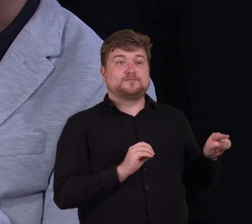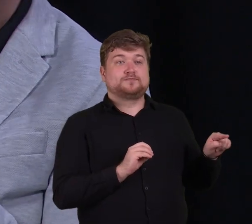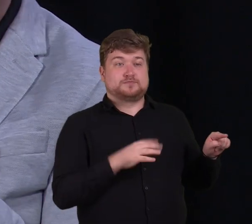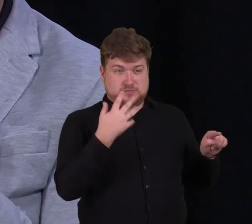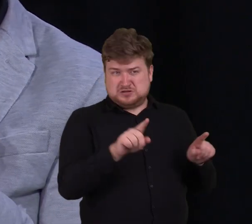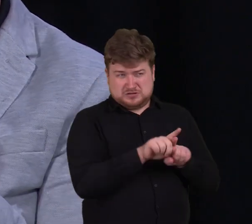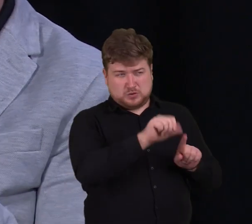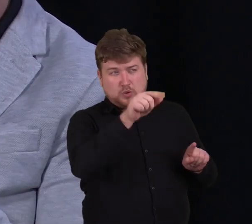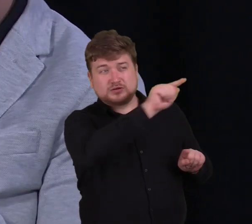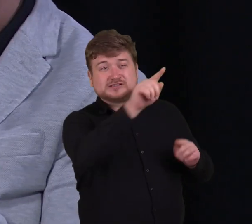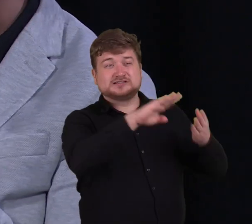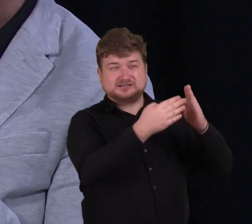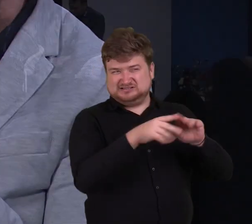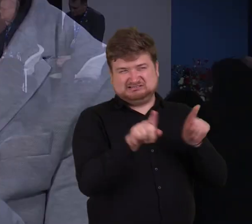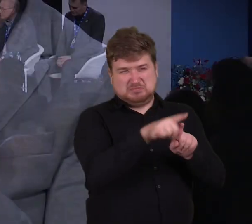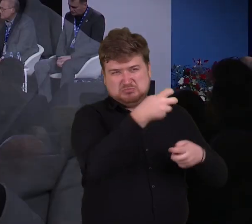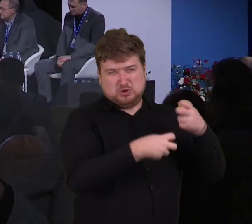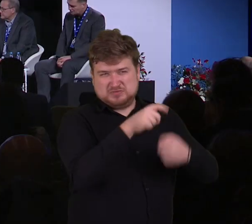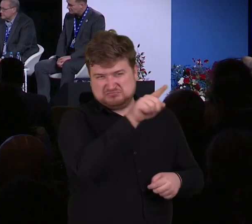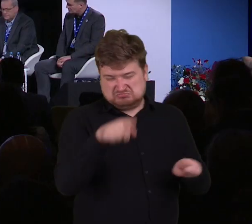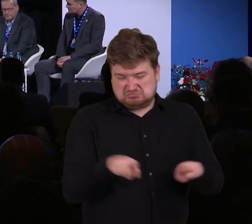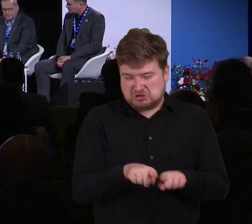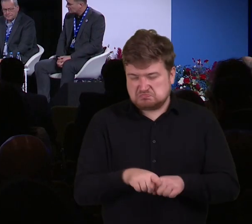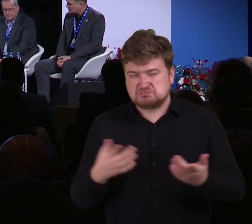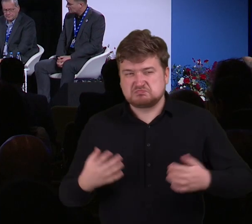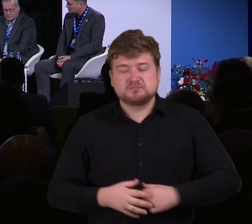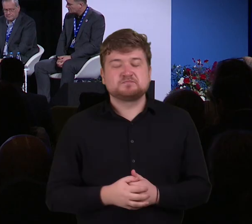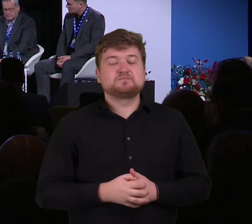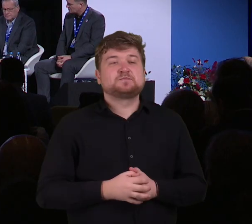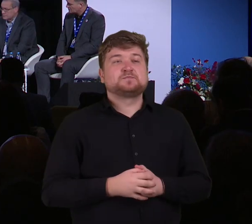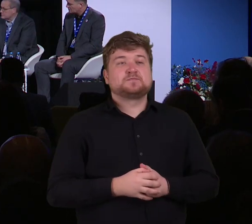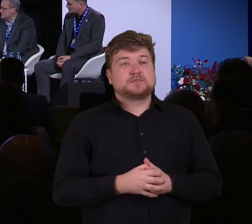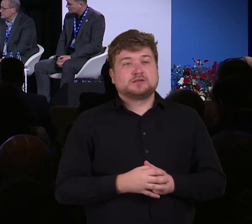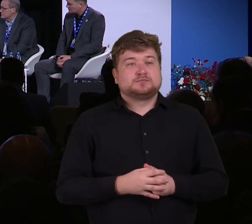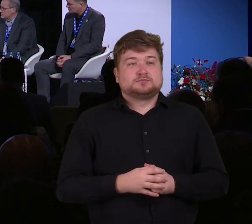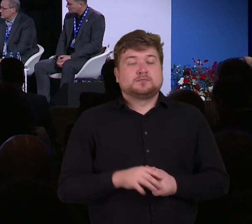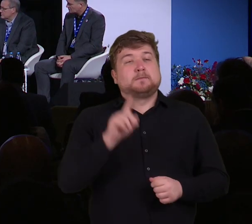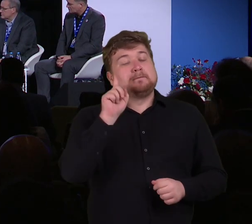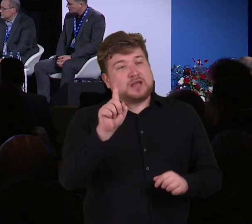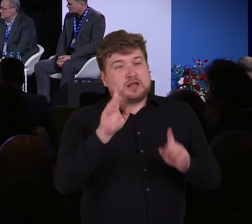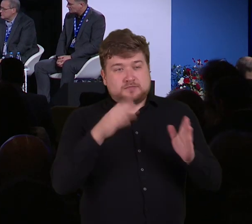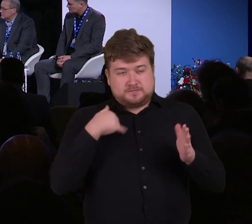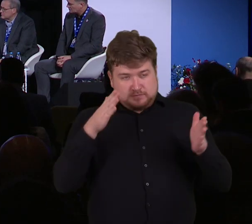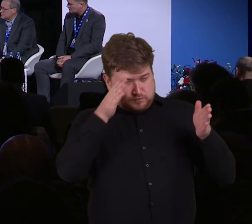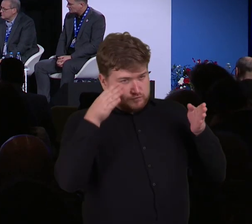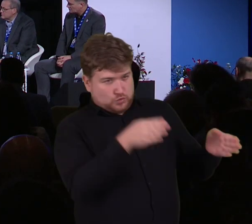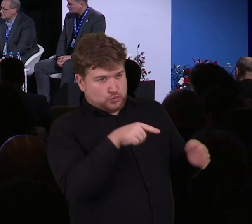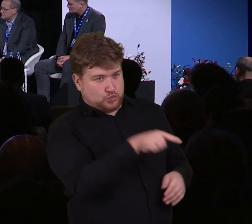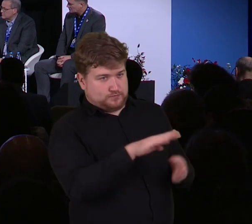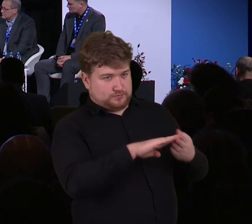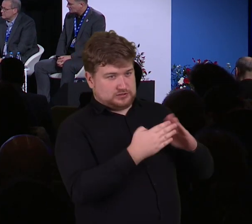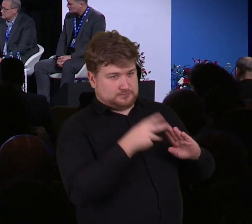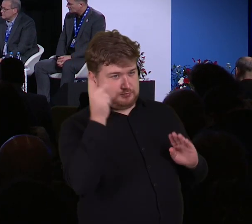than 25,000 inhabitants. Okay. That's why Brno is excluded. Okay. The question is because you have also very good